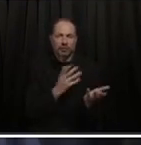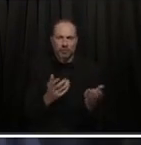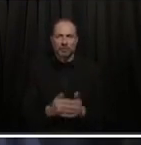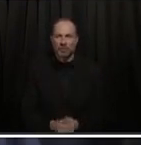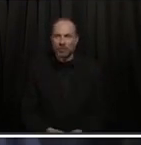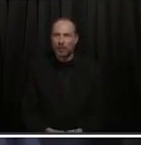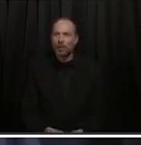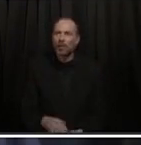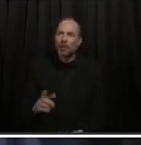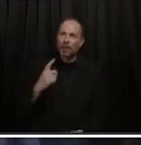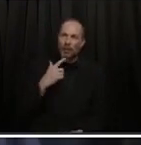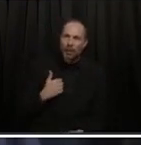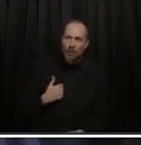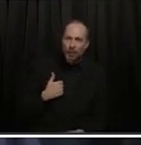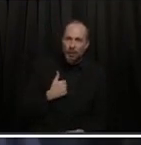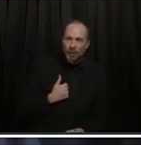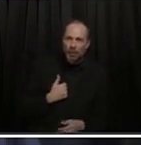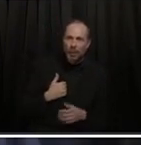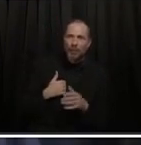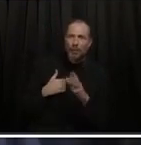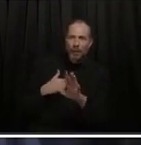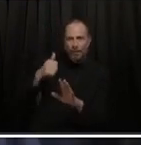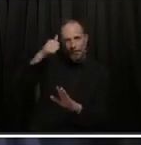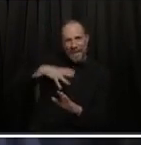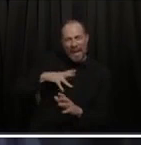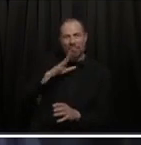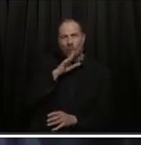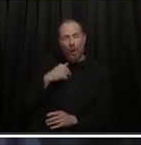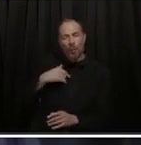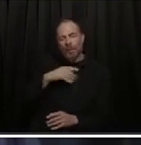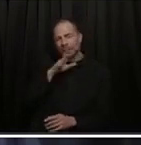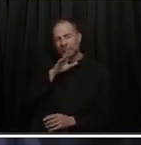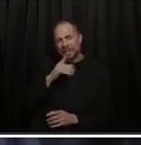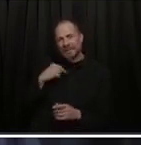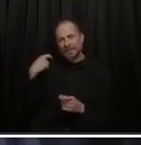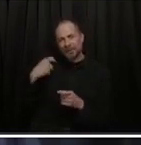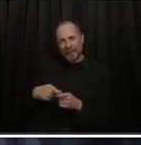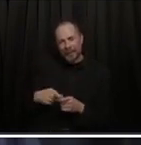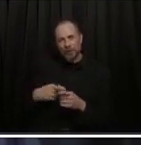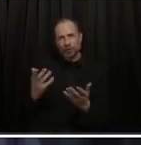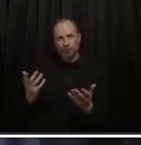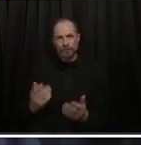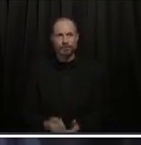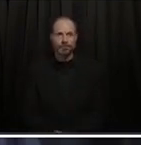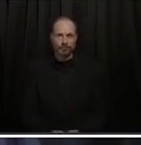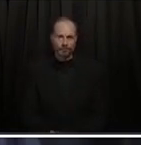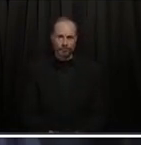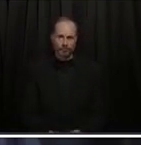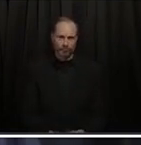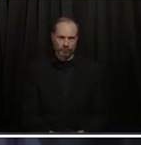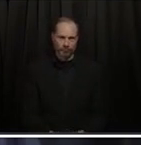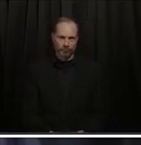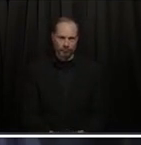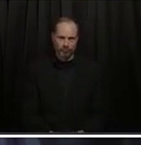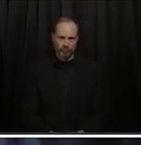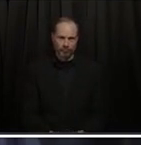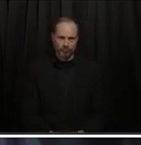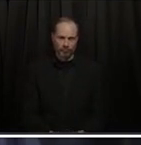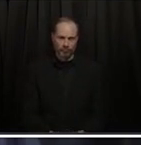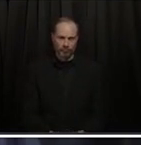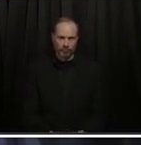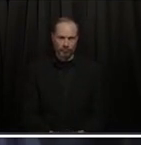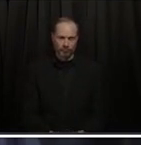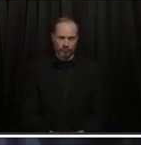I'm sorry, I want to speak Spanish. I'm sorry. Yeah, go ahead. ¿Nos podría repetir lo mismo que mencionó al